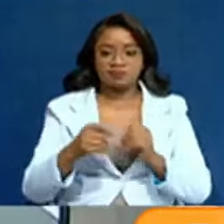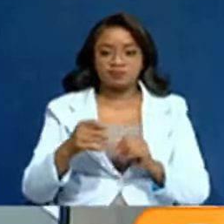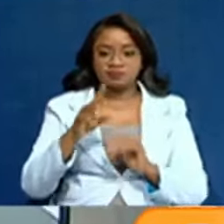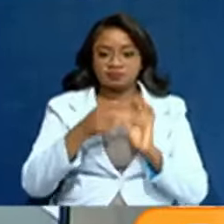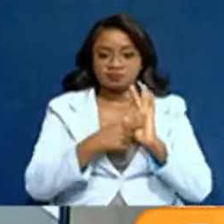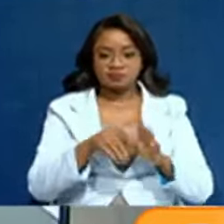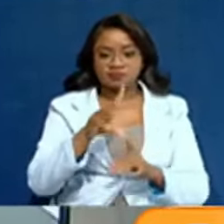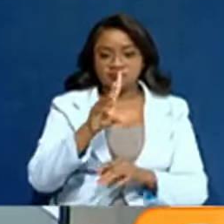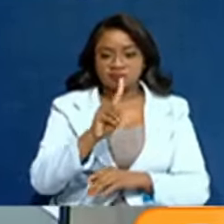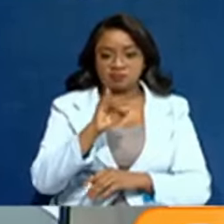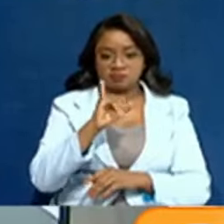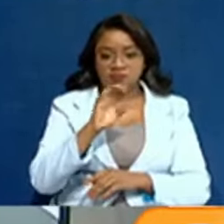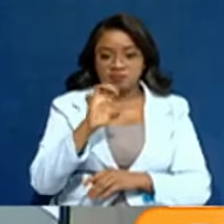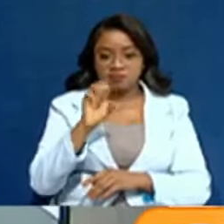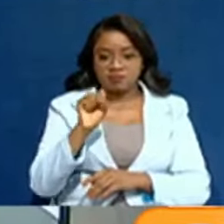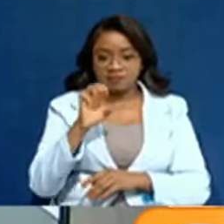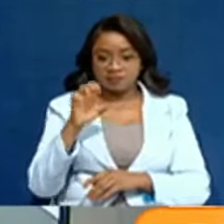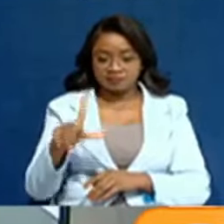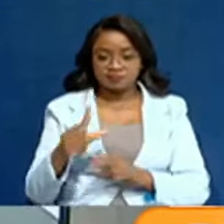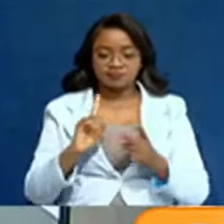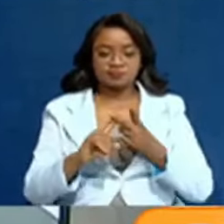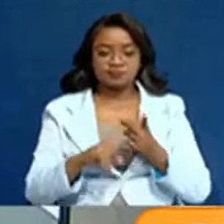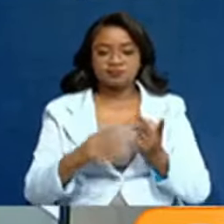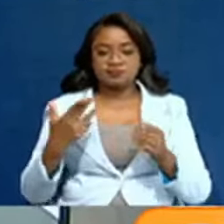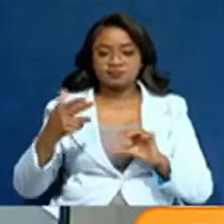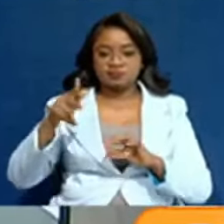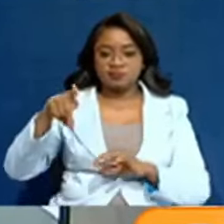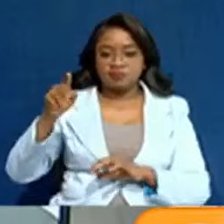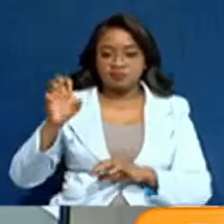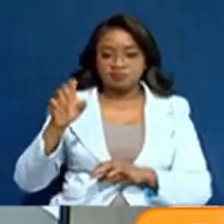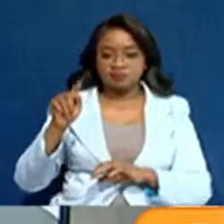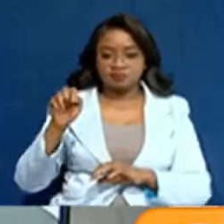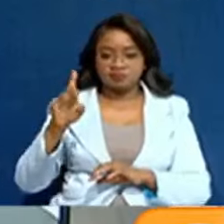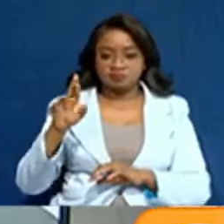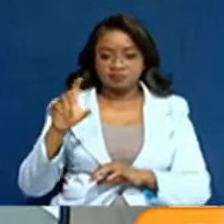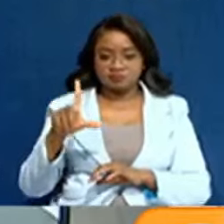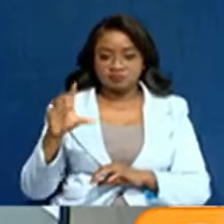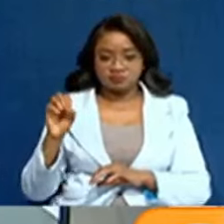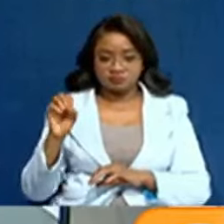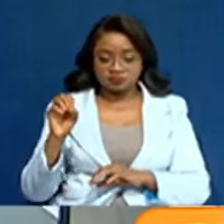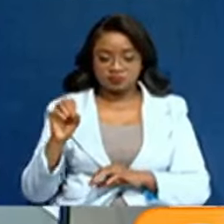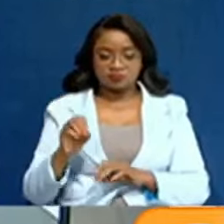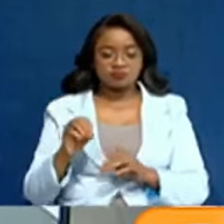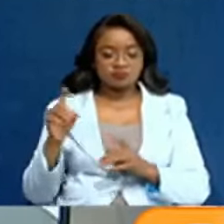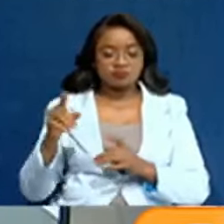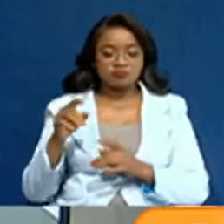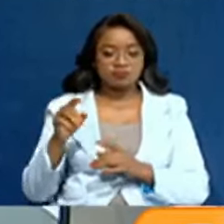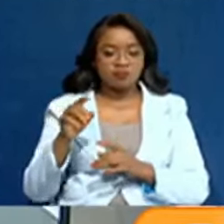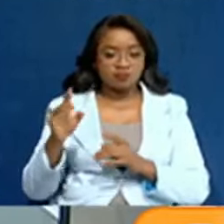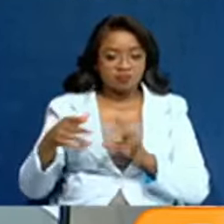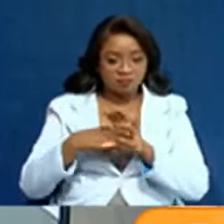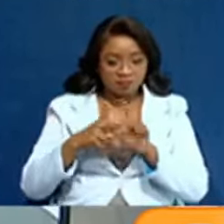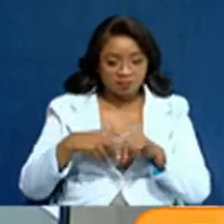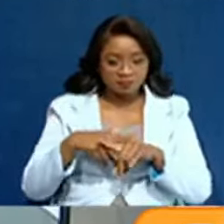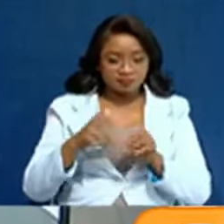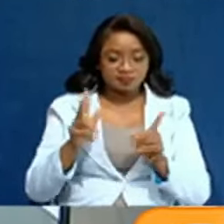petrol, of 25 shillings per litre, up from 18 shillings per litre, came into effect on 15th of July 2023.